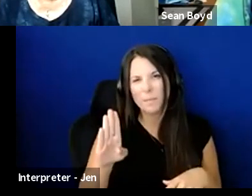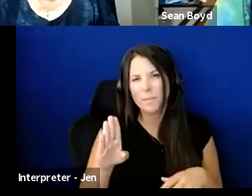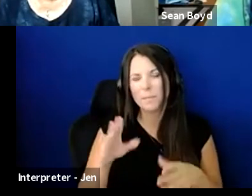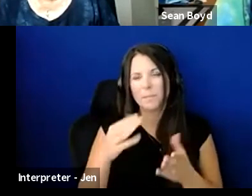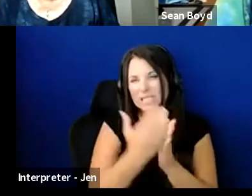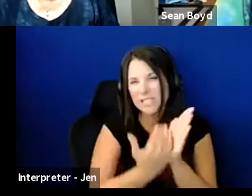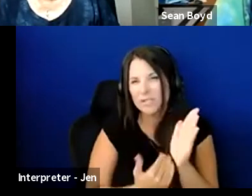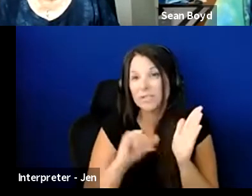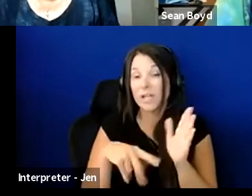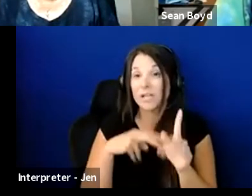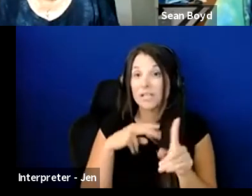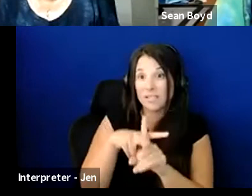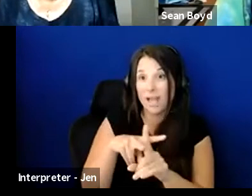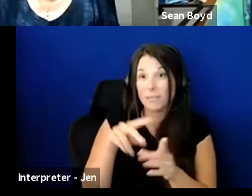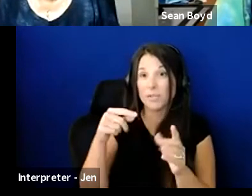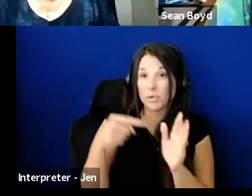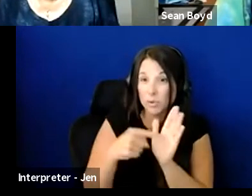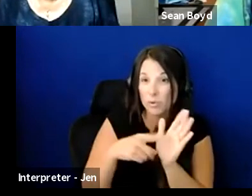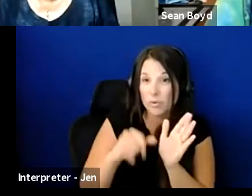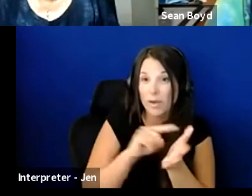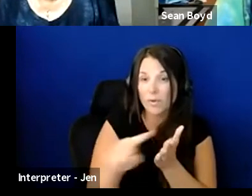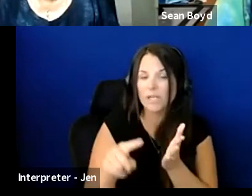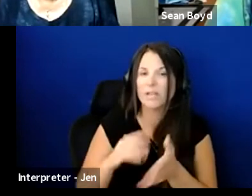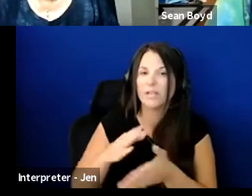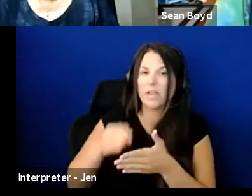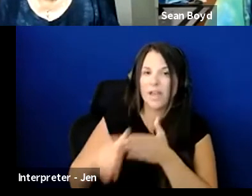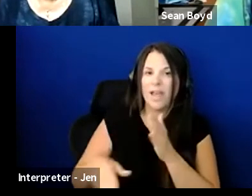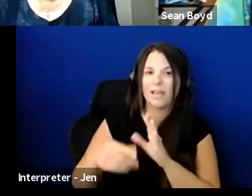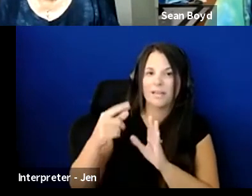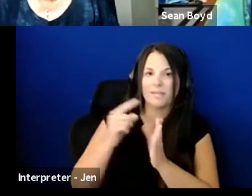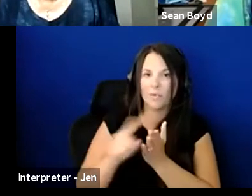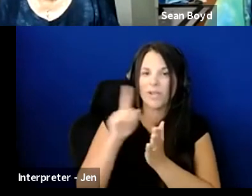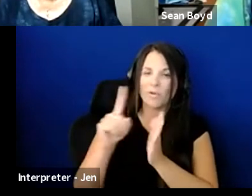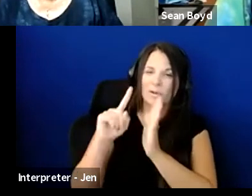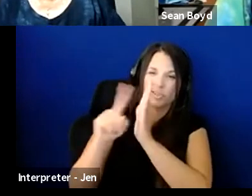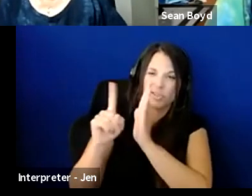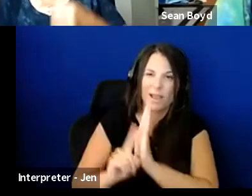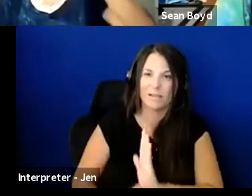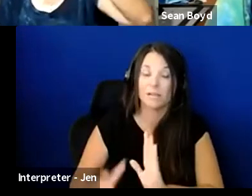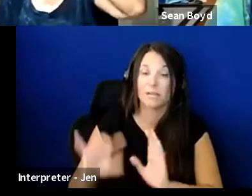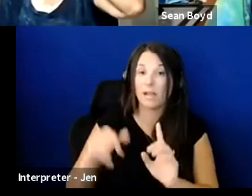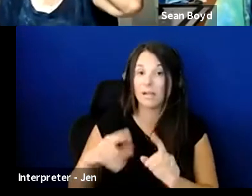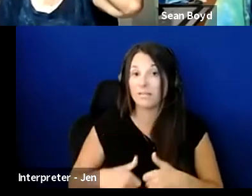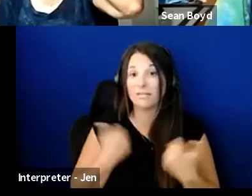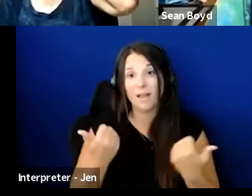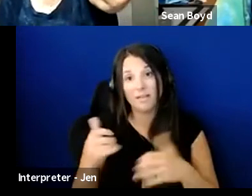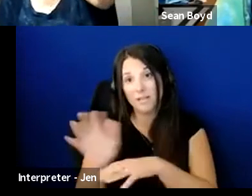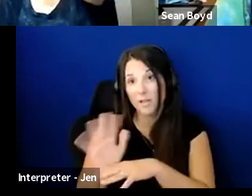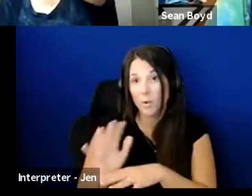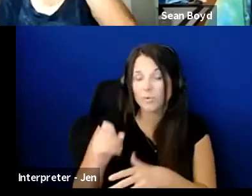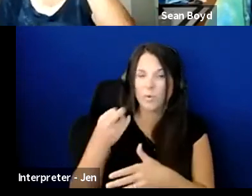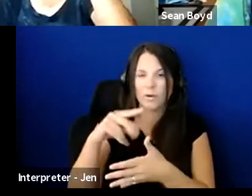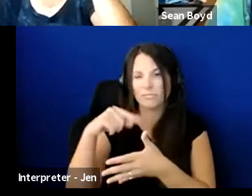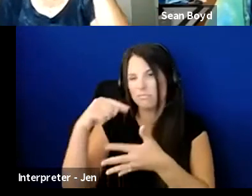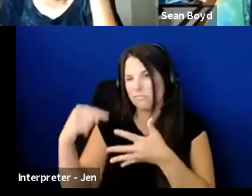with all the assignments, and then end of the week checkpoint. So they check to watch lecture videos, lab videos, to do these assignments. So every week is